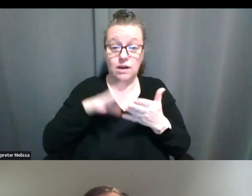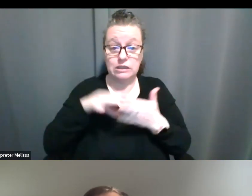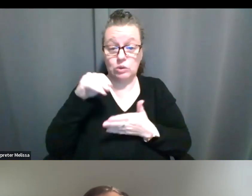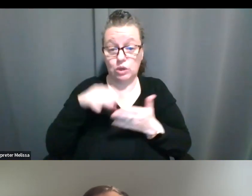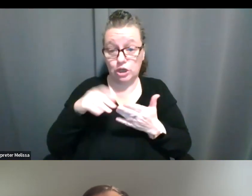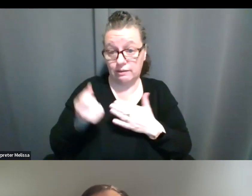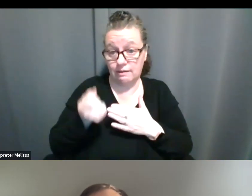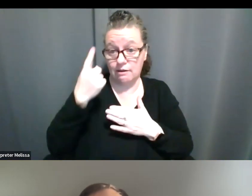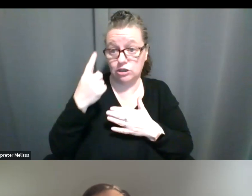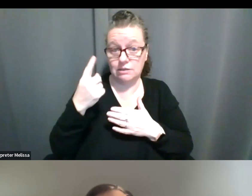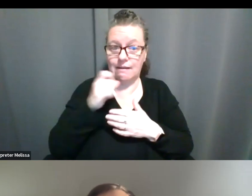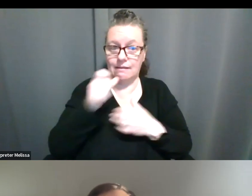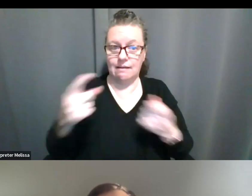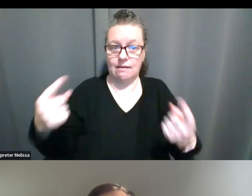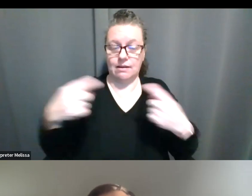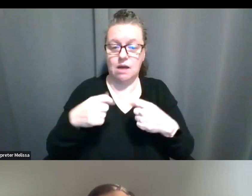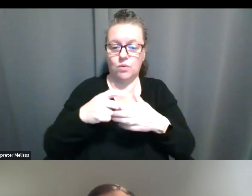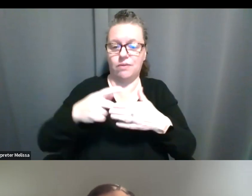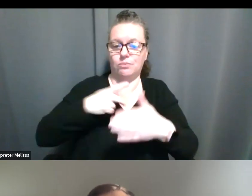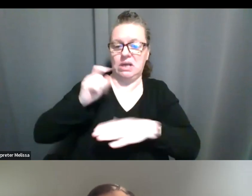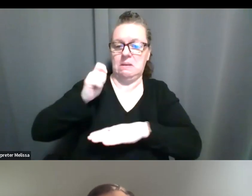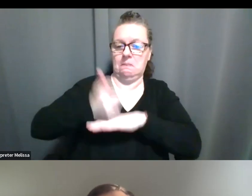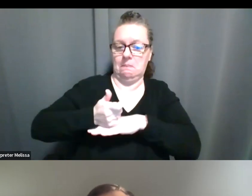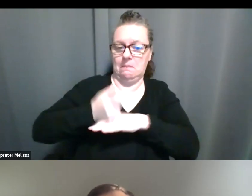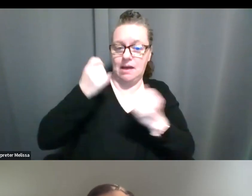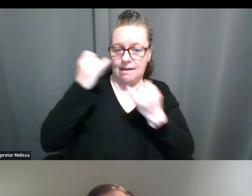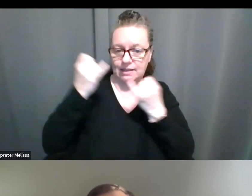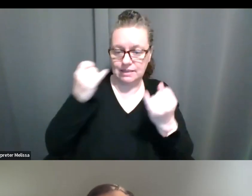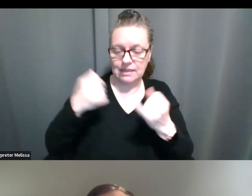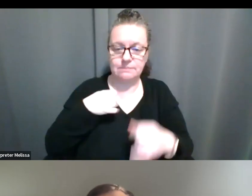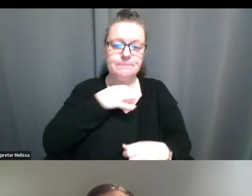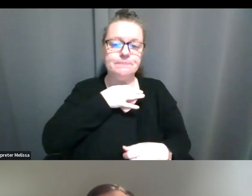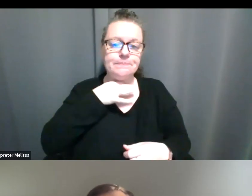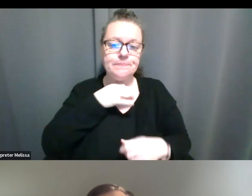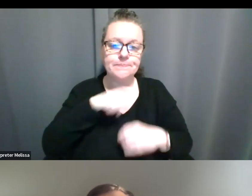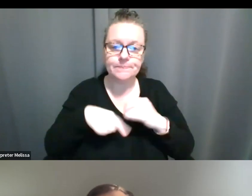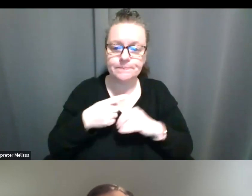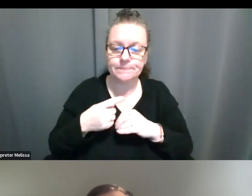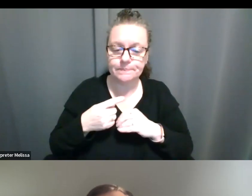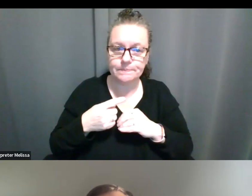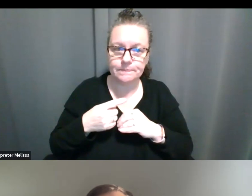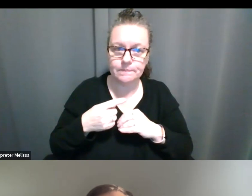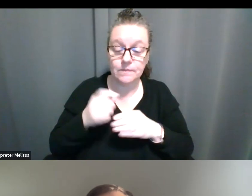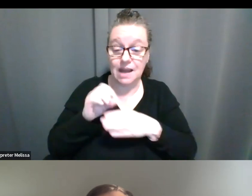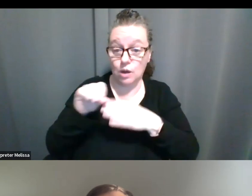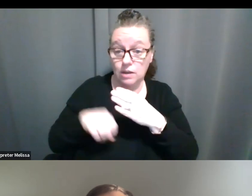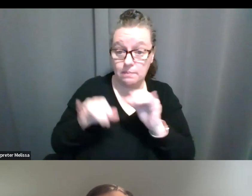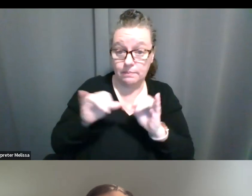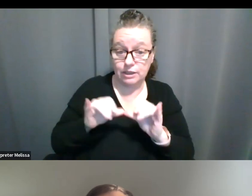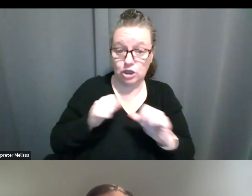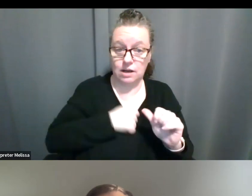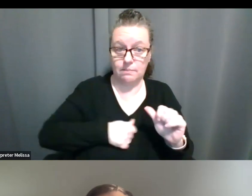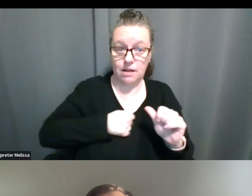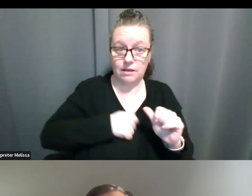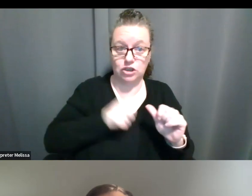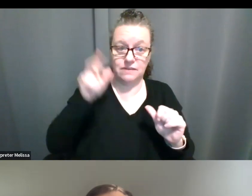understand more and not come in with sort of preconceived notions. I'm curious about if there's, speaking of outcome measures, and I apologize if you can hear the